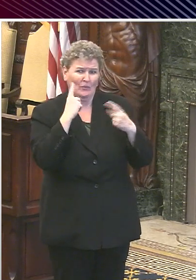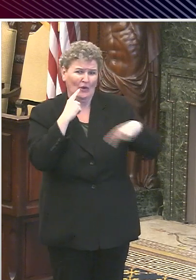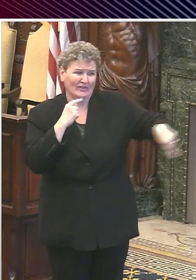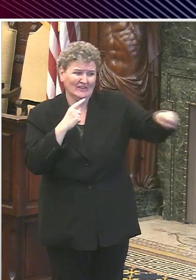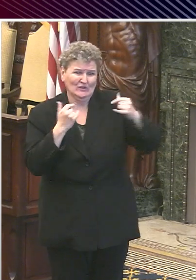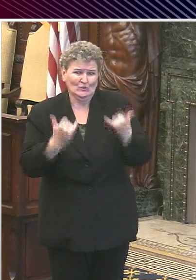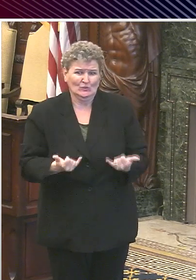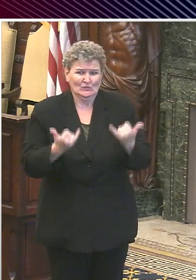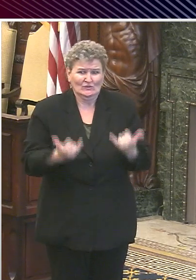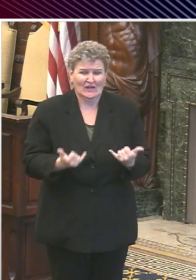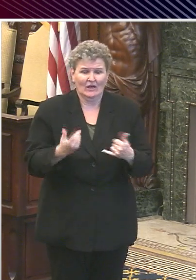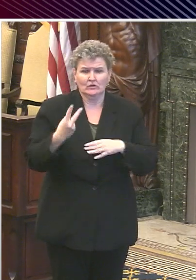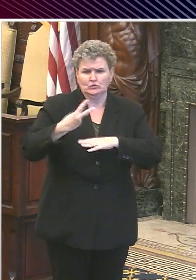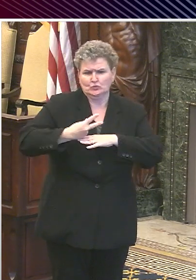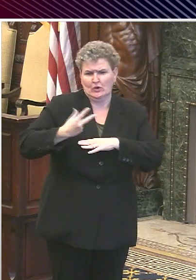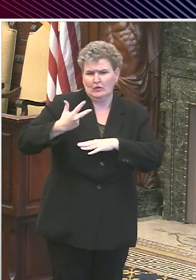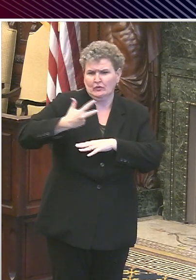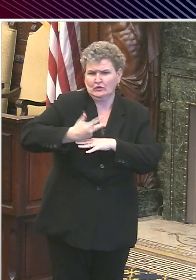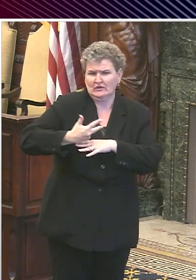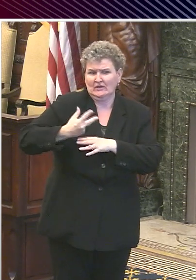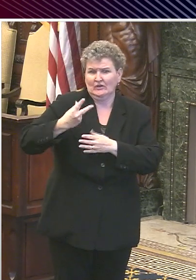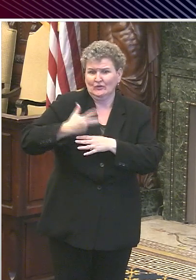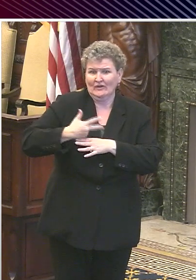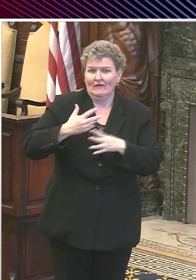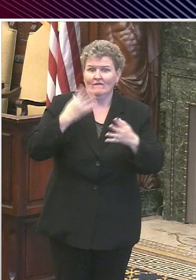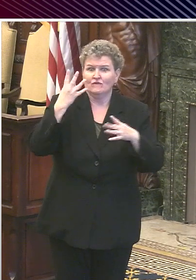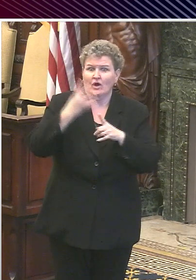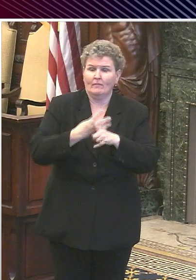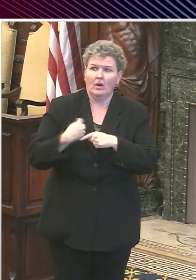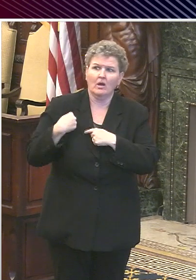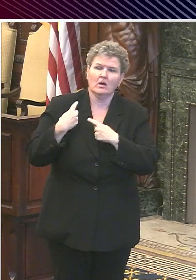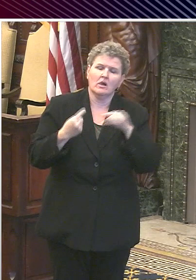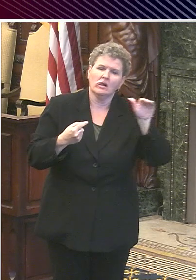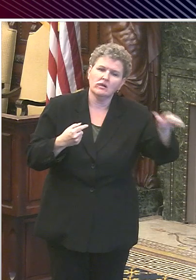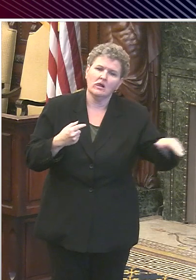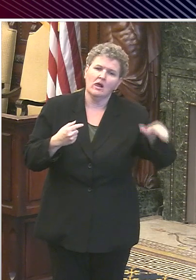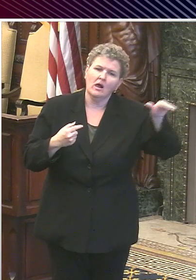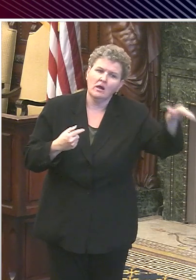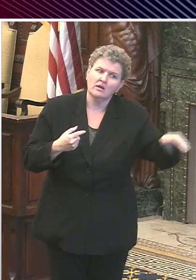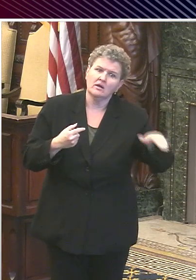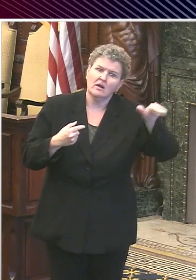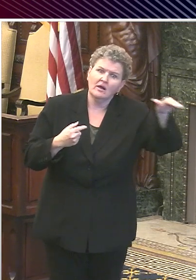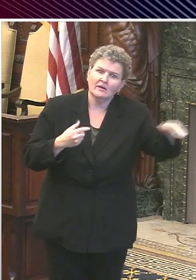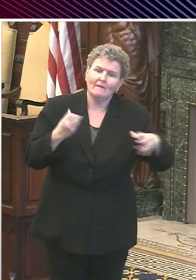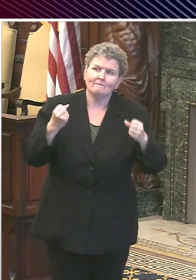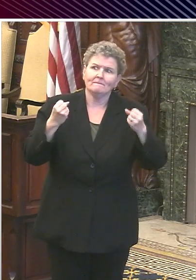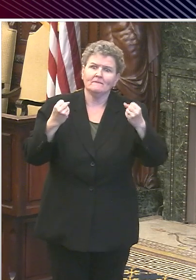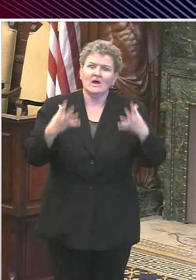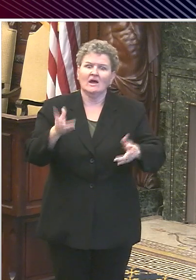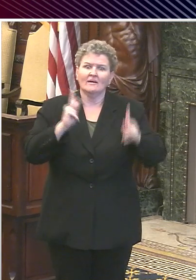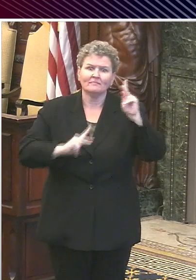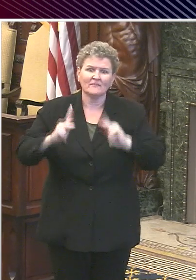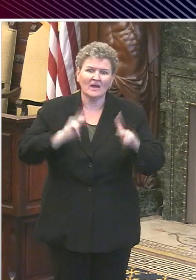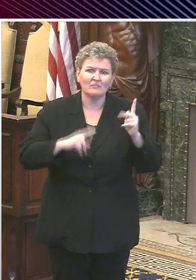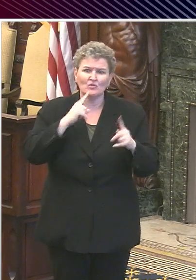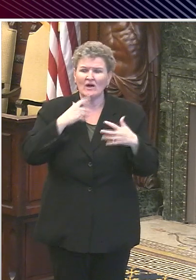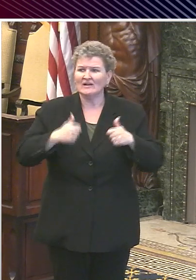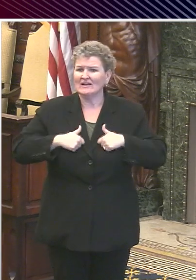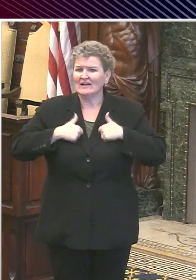2 or 3 days a week for the last 4 months, and many individuals have found appropriate housing and